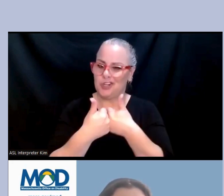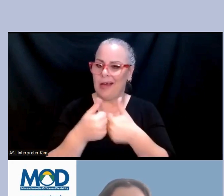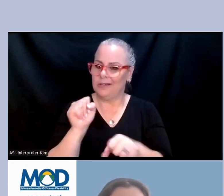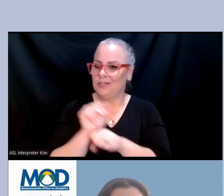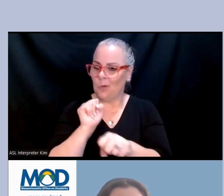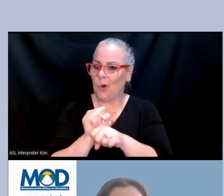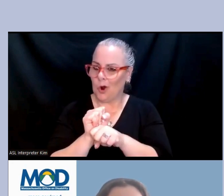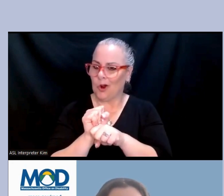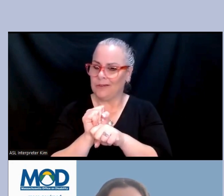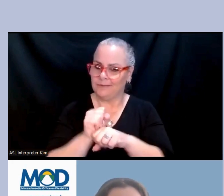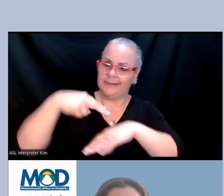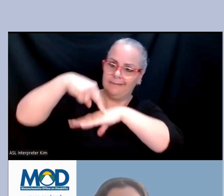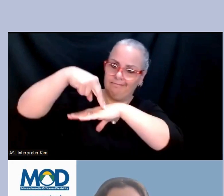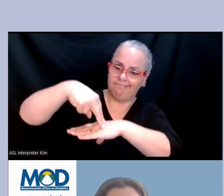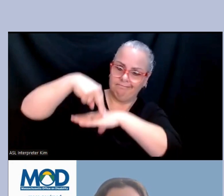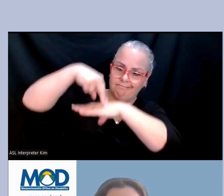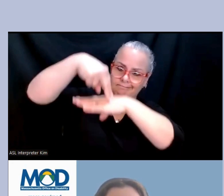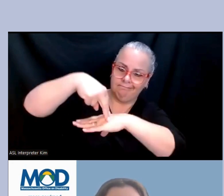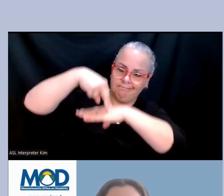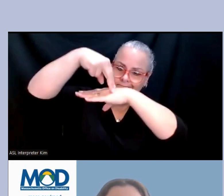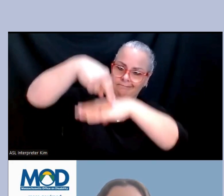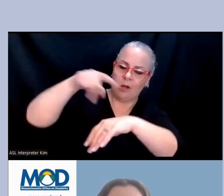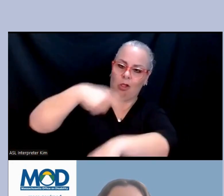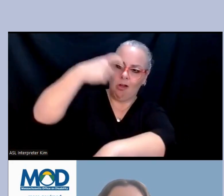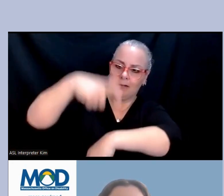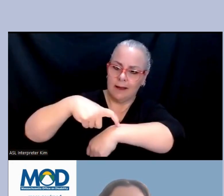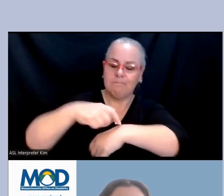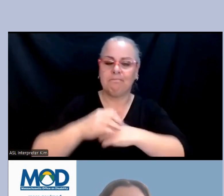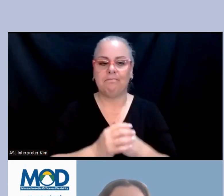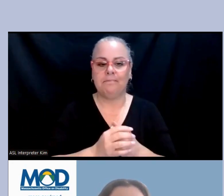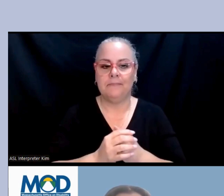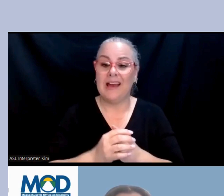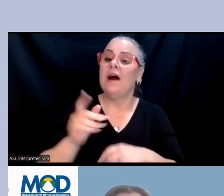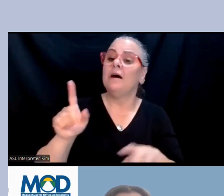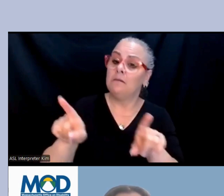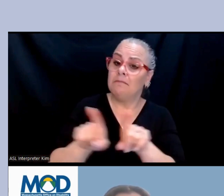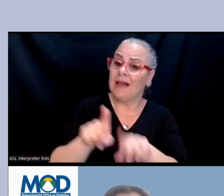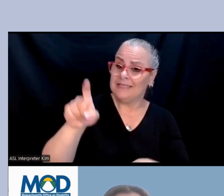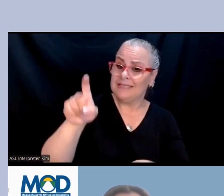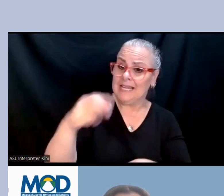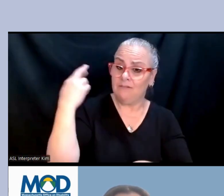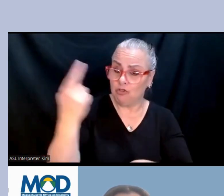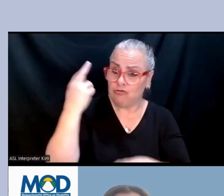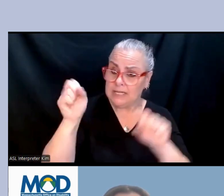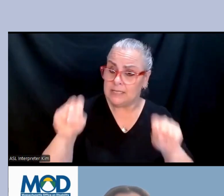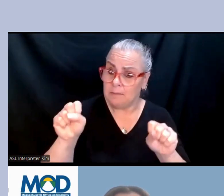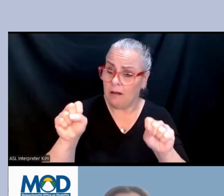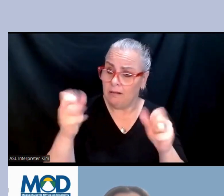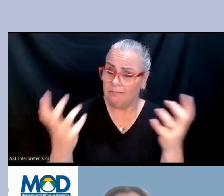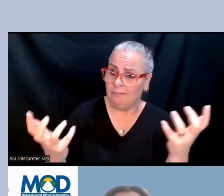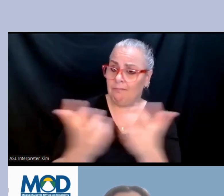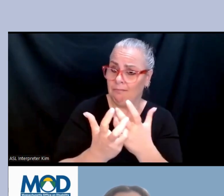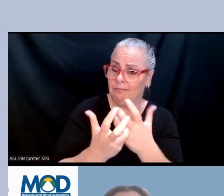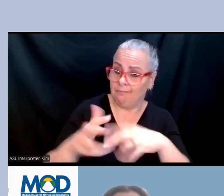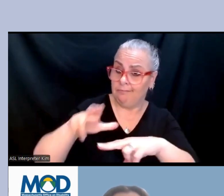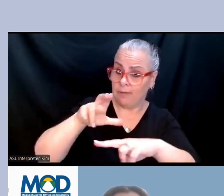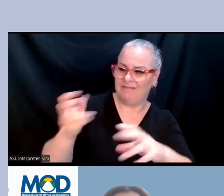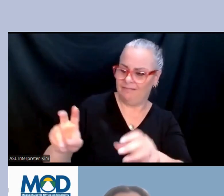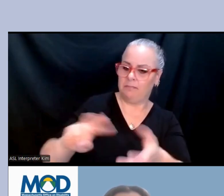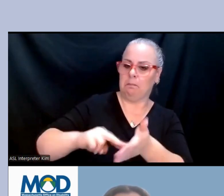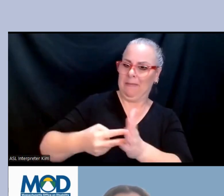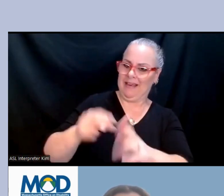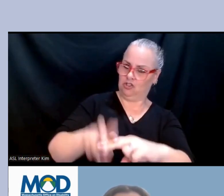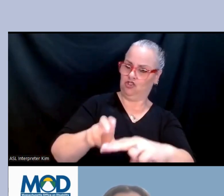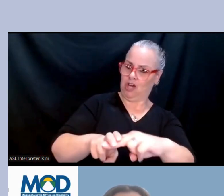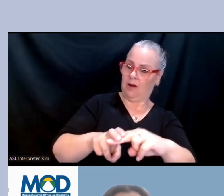work, standing for long periods of time, and the need for the reasonable accommodation. He has made the case